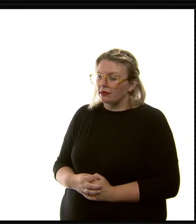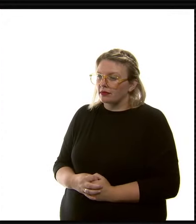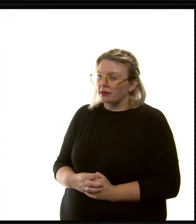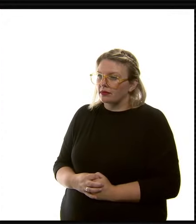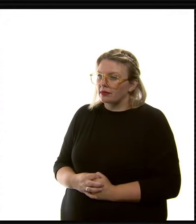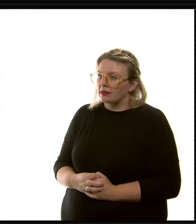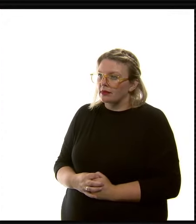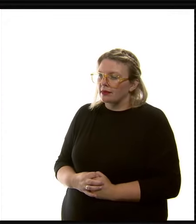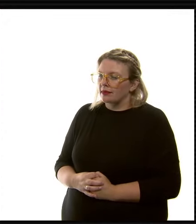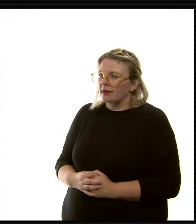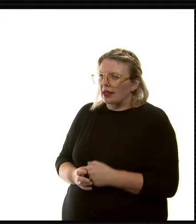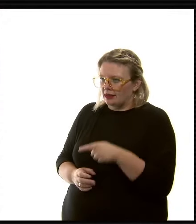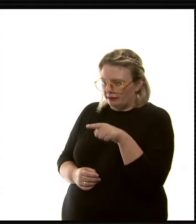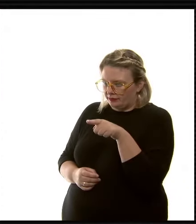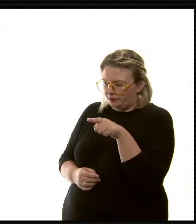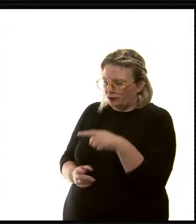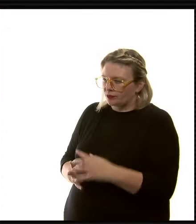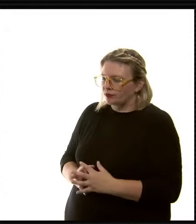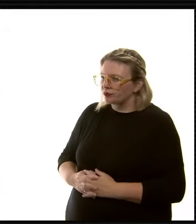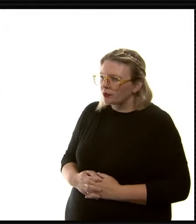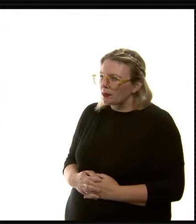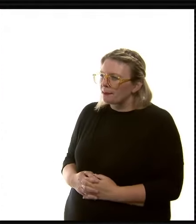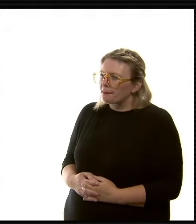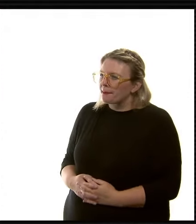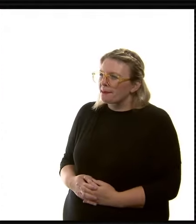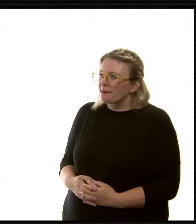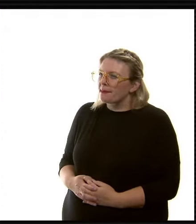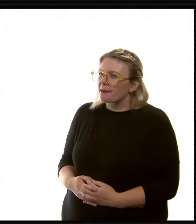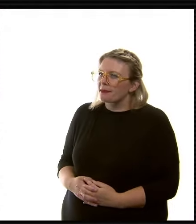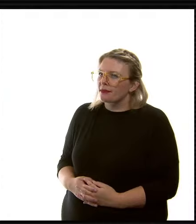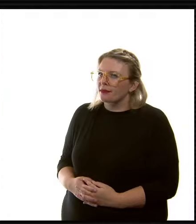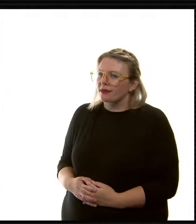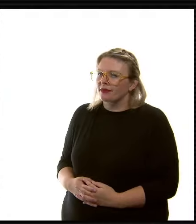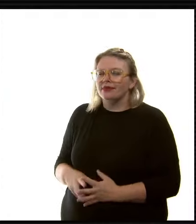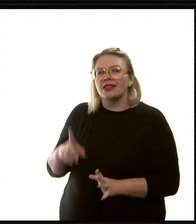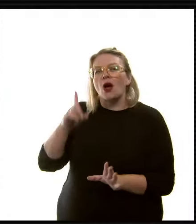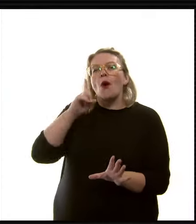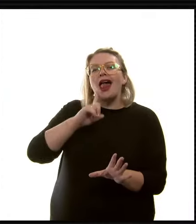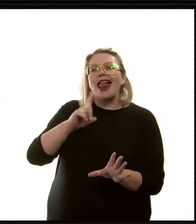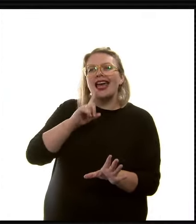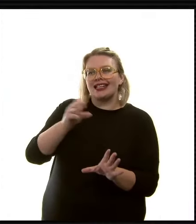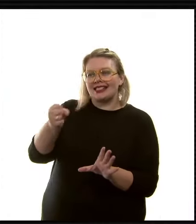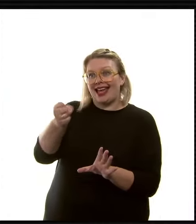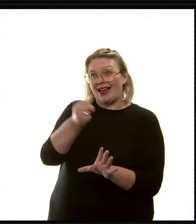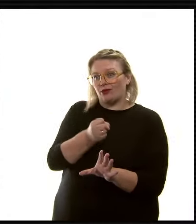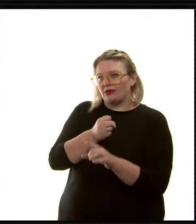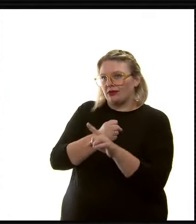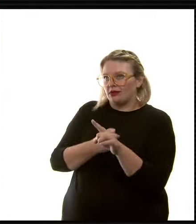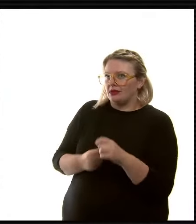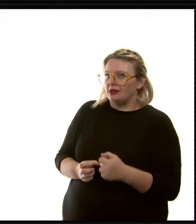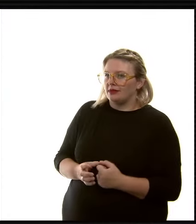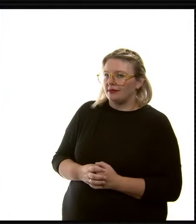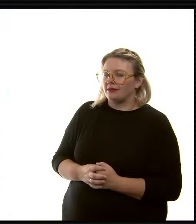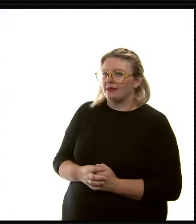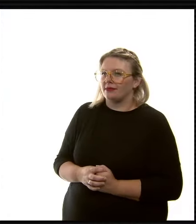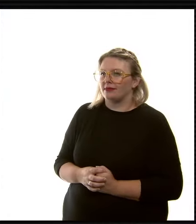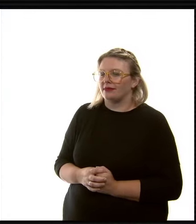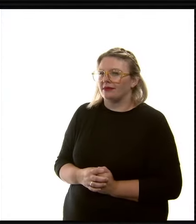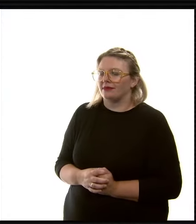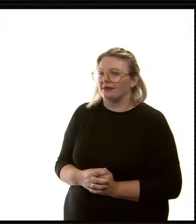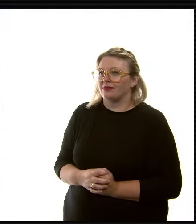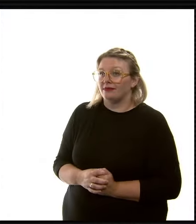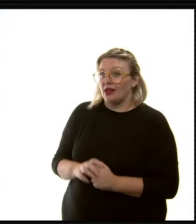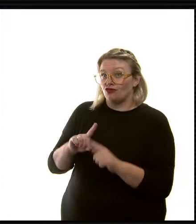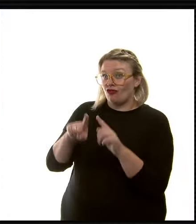This guy. This guy. Oh, you had him. So if we remove the lady of the castle, and we have this guy here trying to enter the castle,